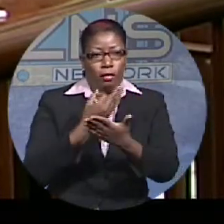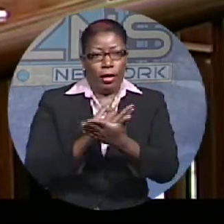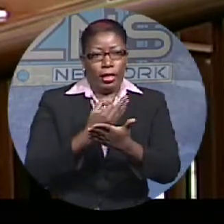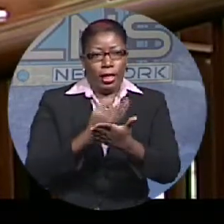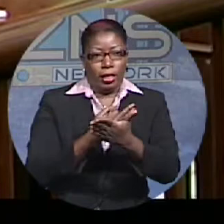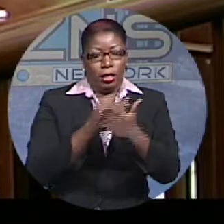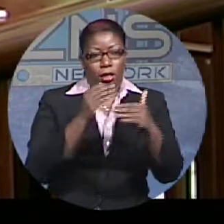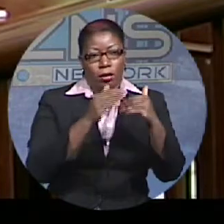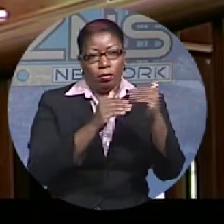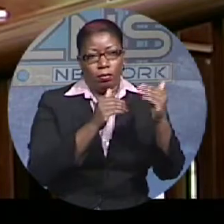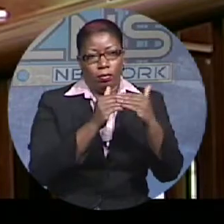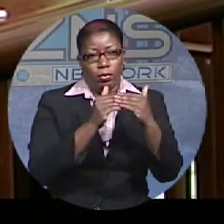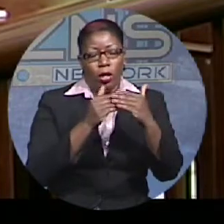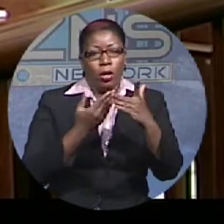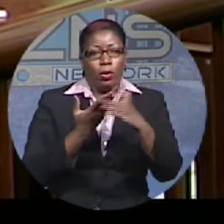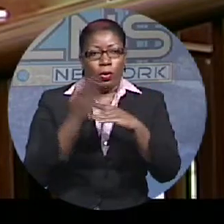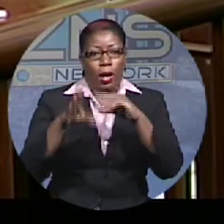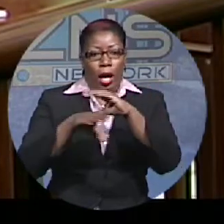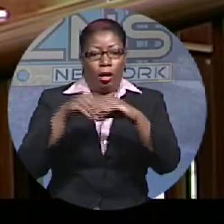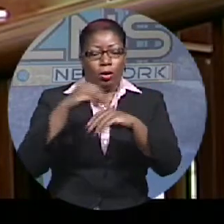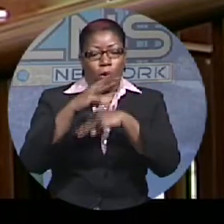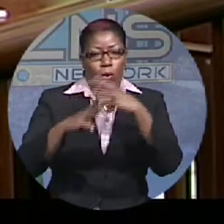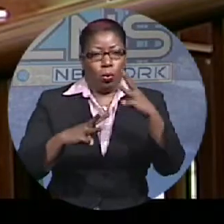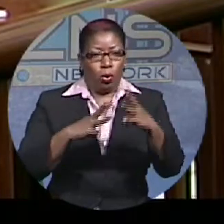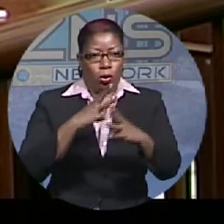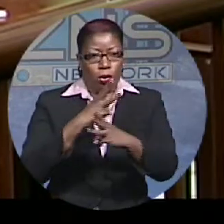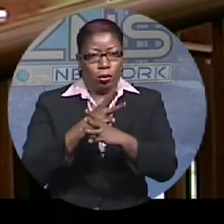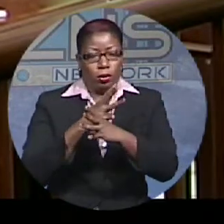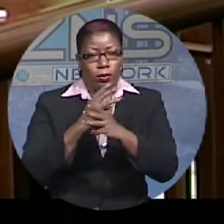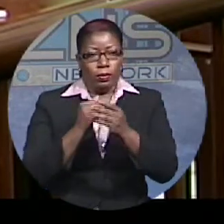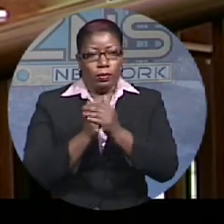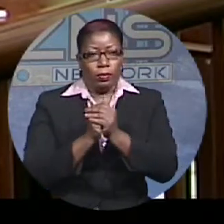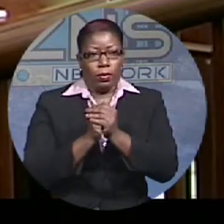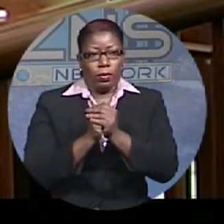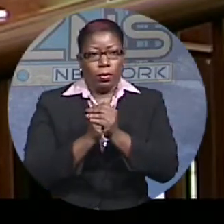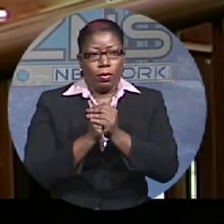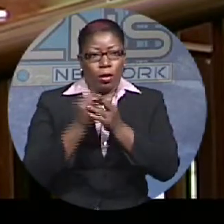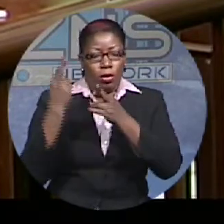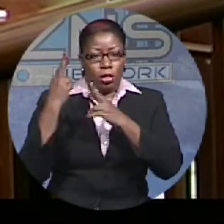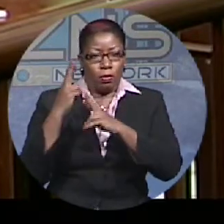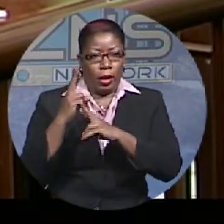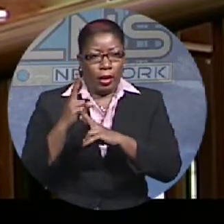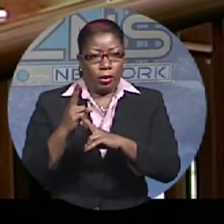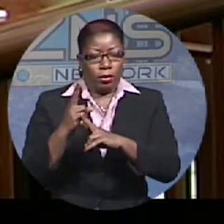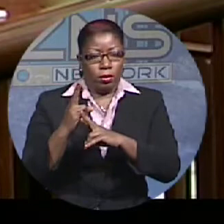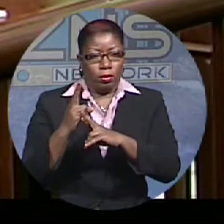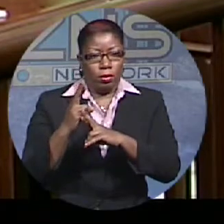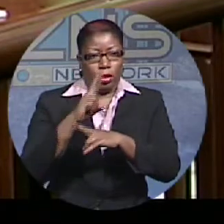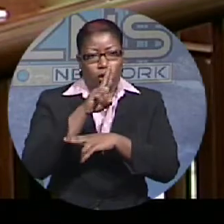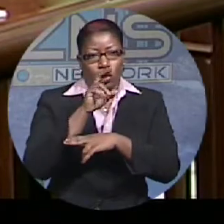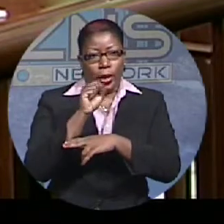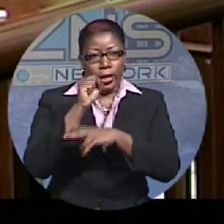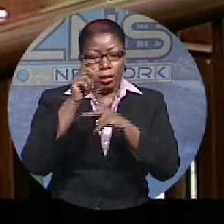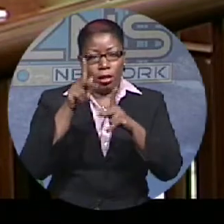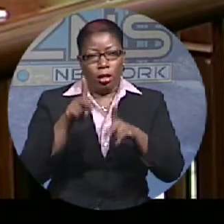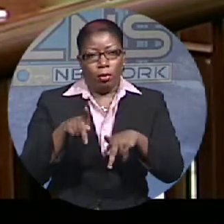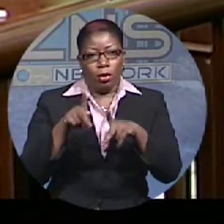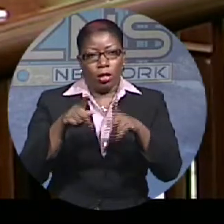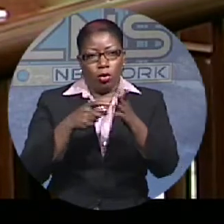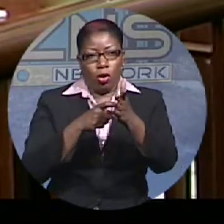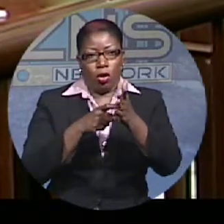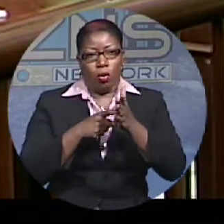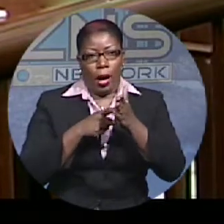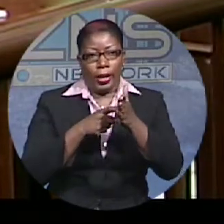institutions throughout the world to United States Internal Revenue Service with respect to certain information on U.S. persons and